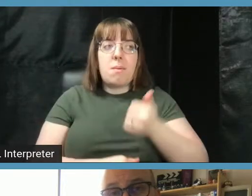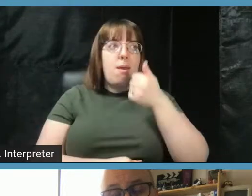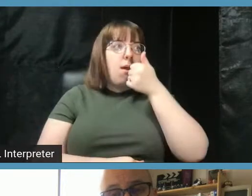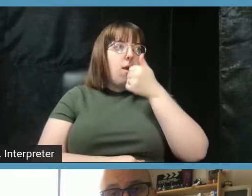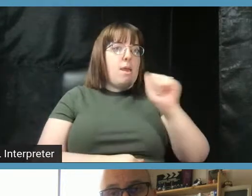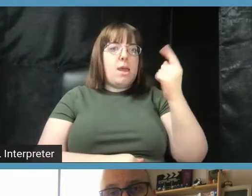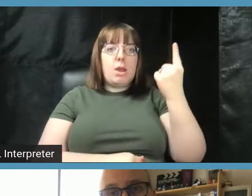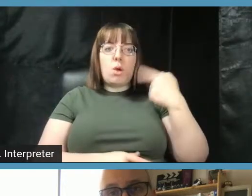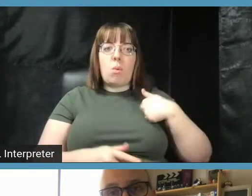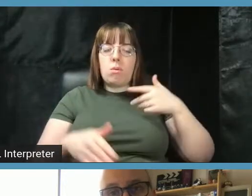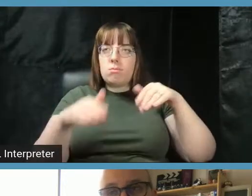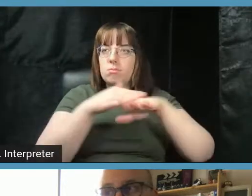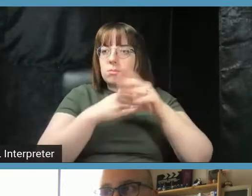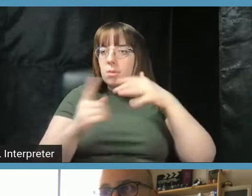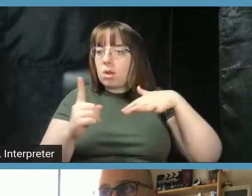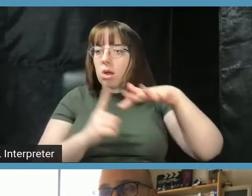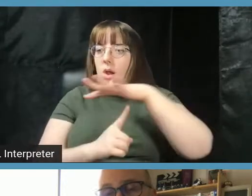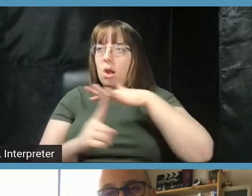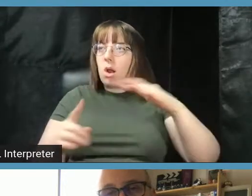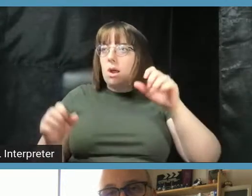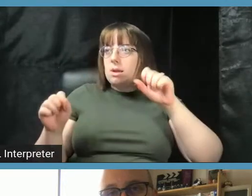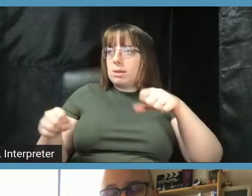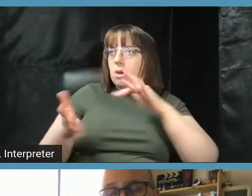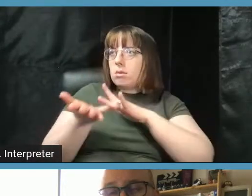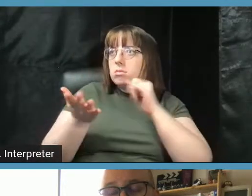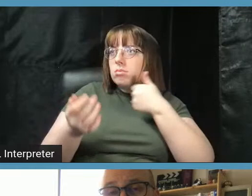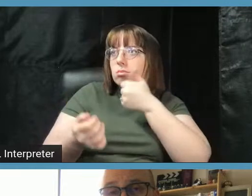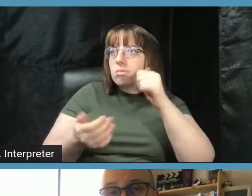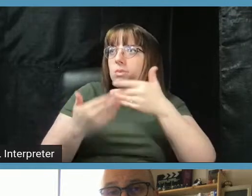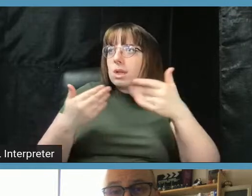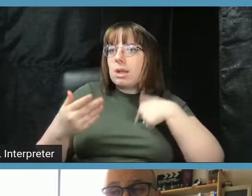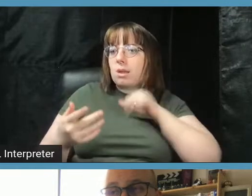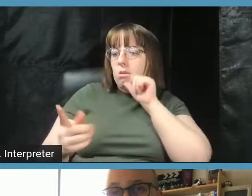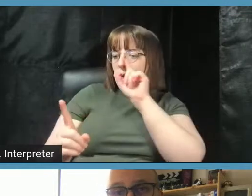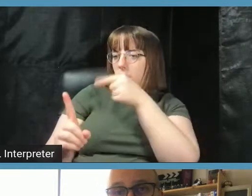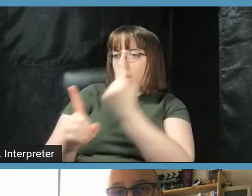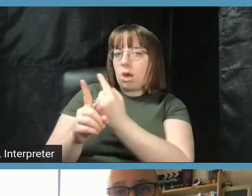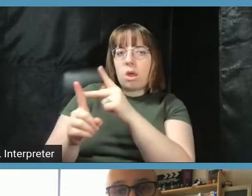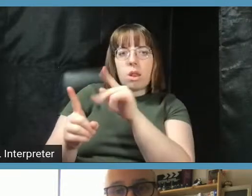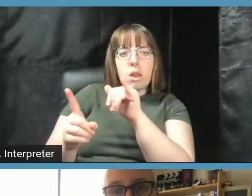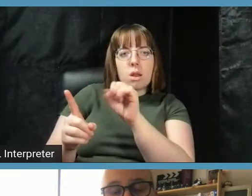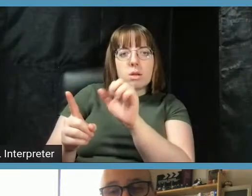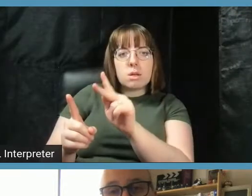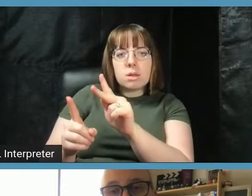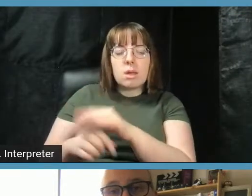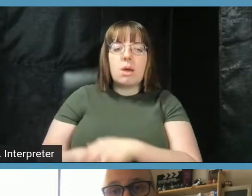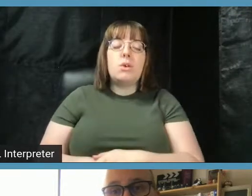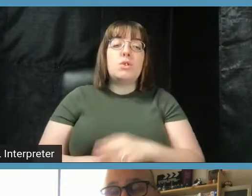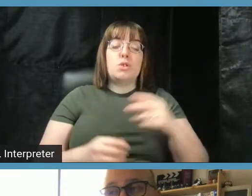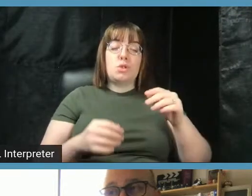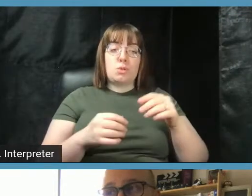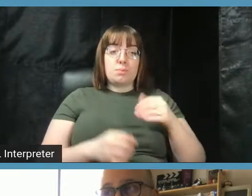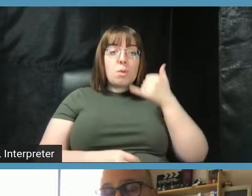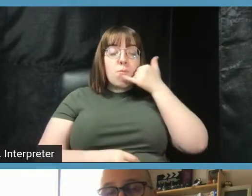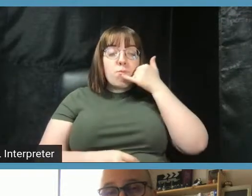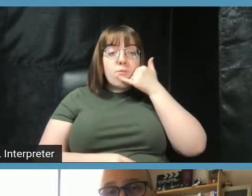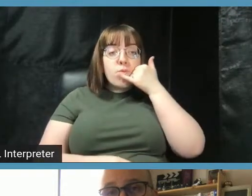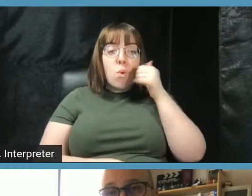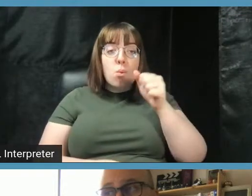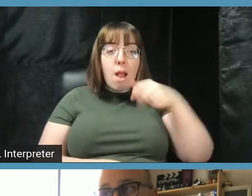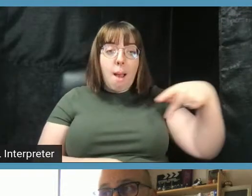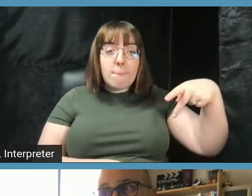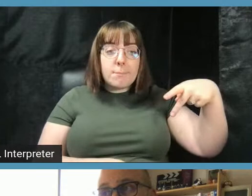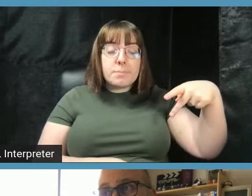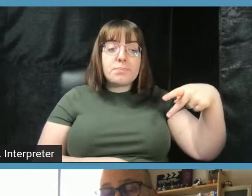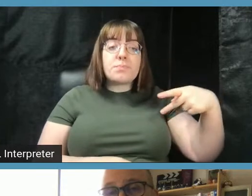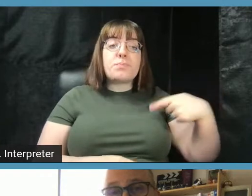own devices, not just use the kiosk. There are other tools like FreeTouch, which is a mobile app that can be used